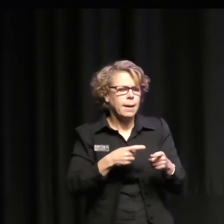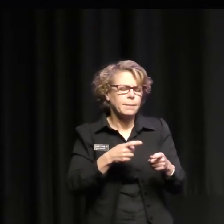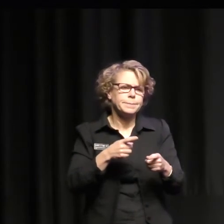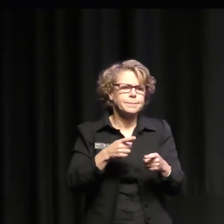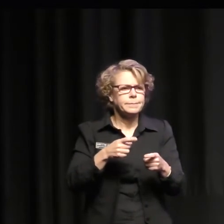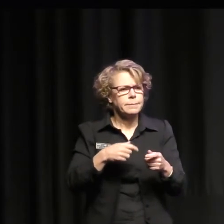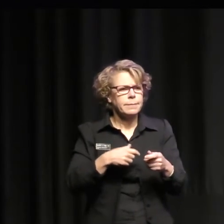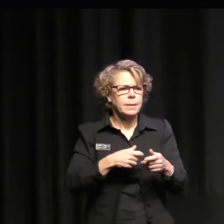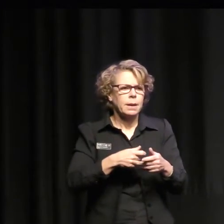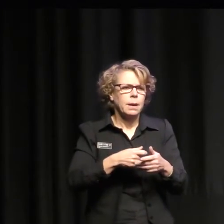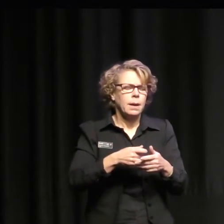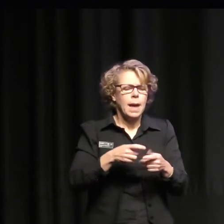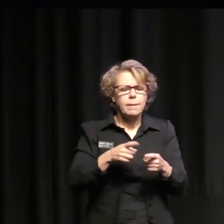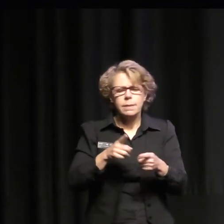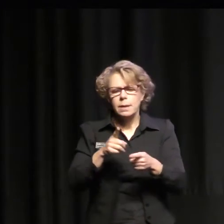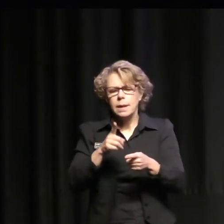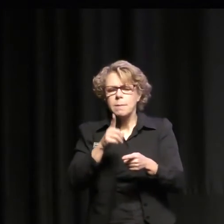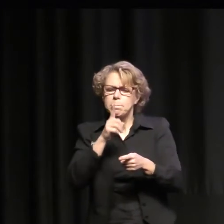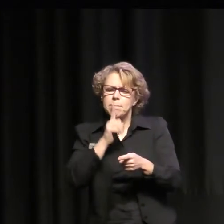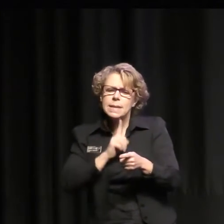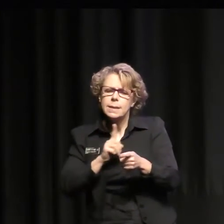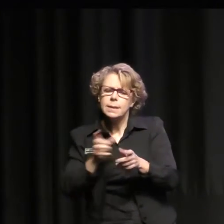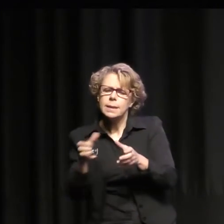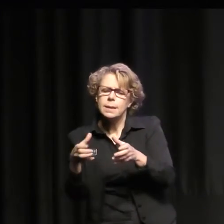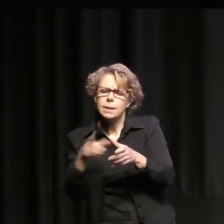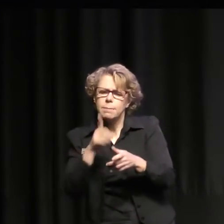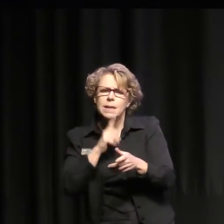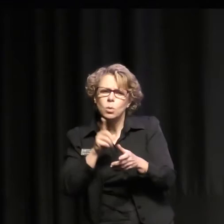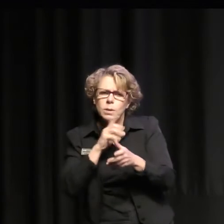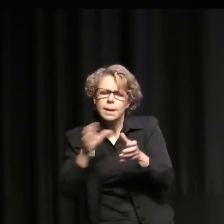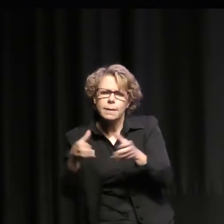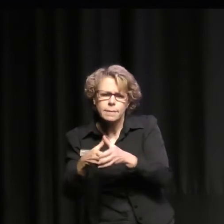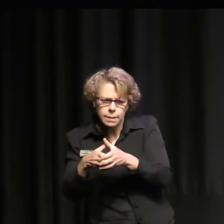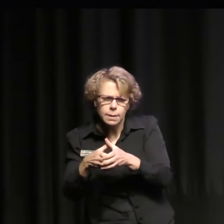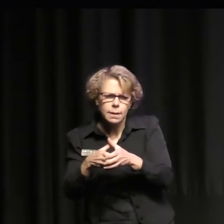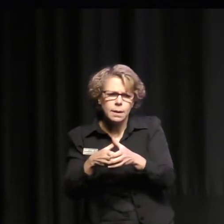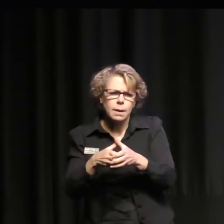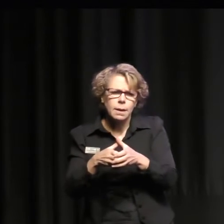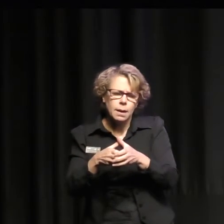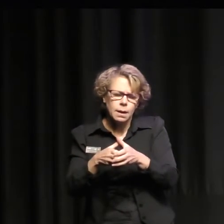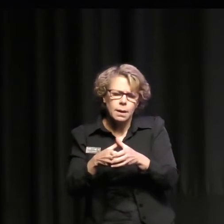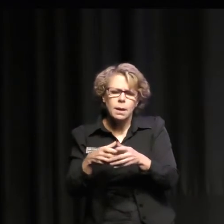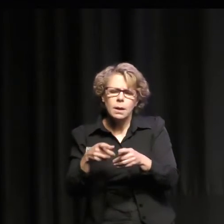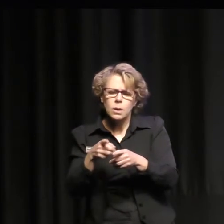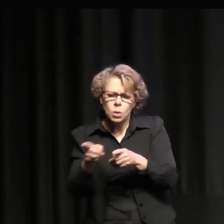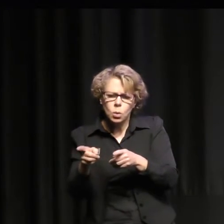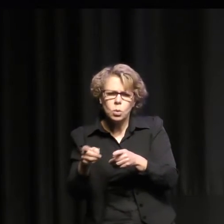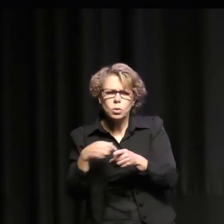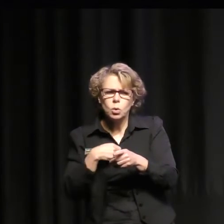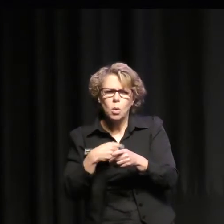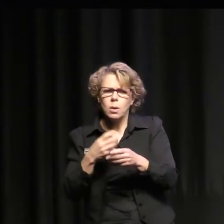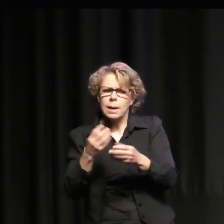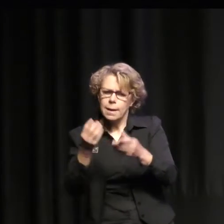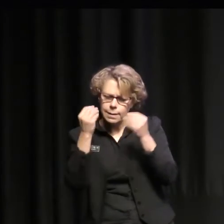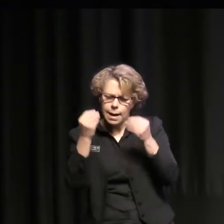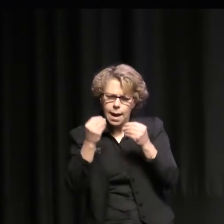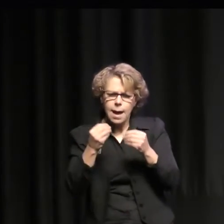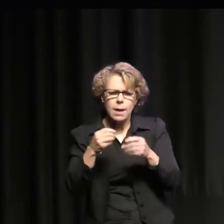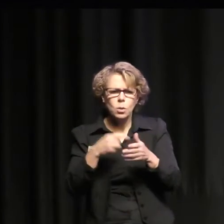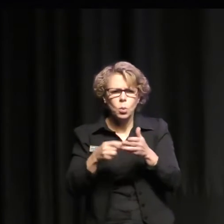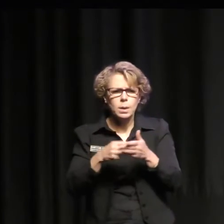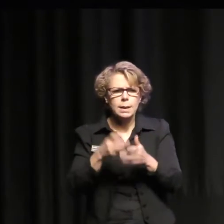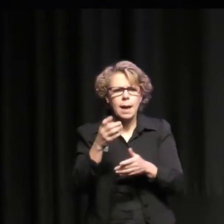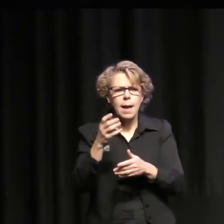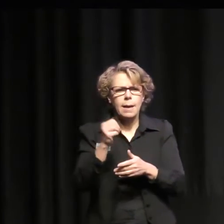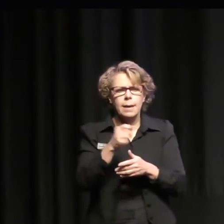micro citizenship, where you enter a community and you learn the ethics and standards